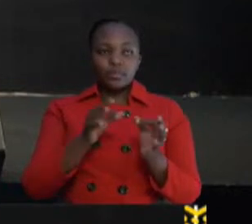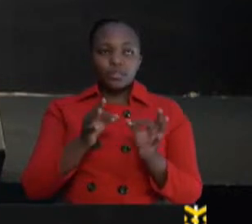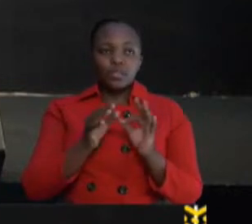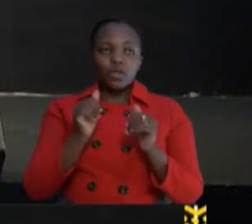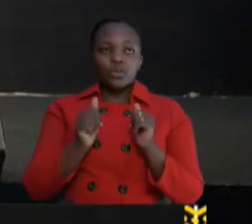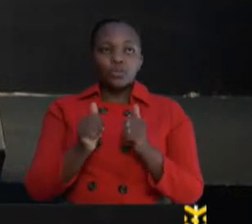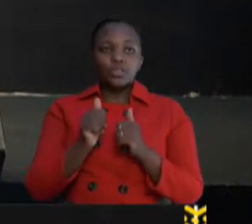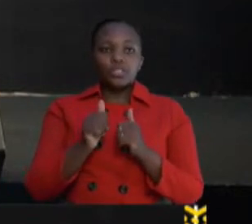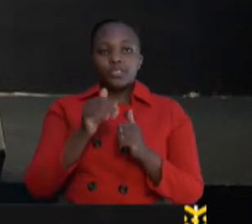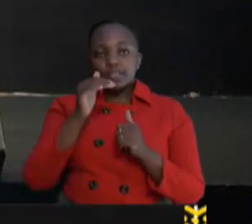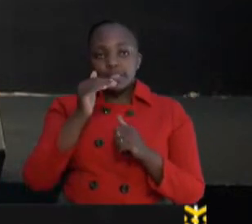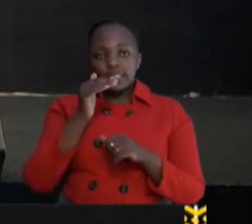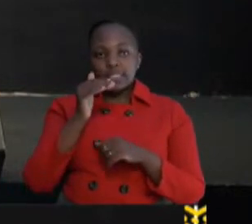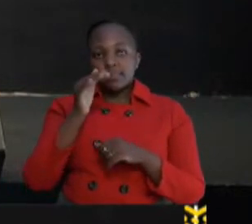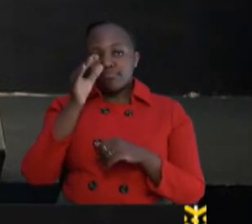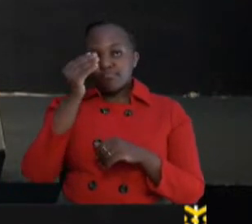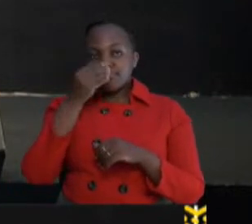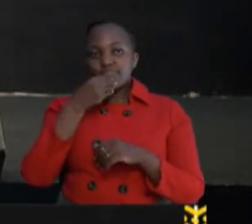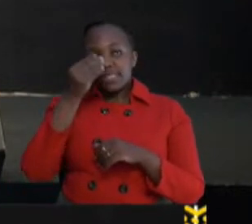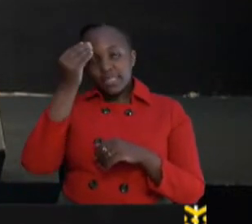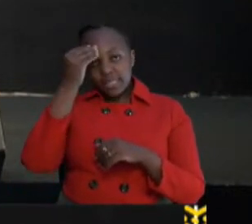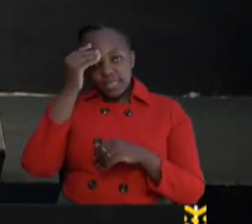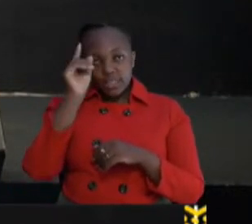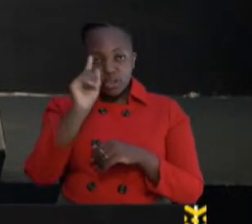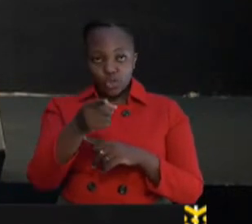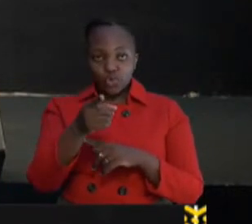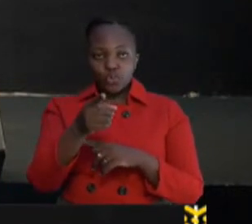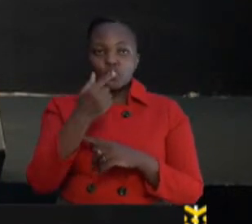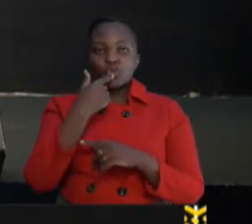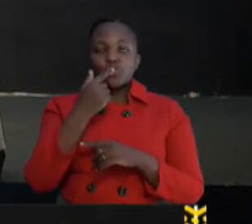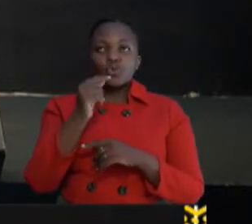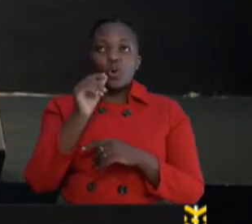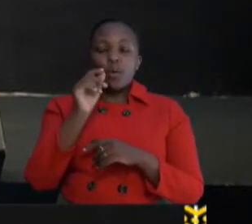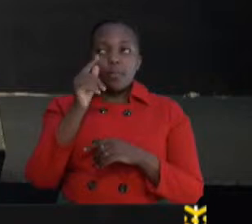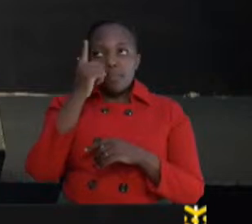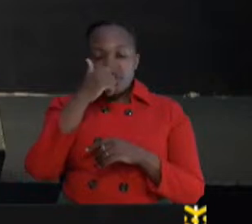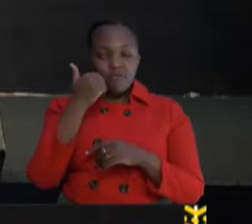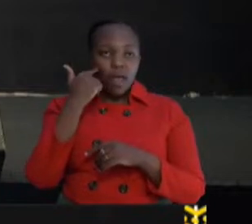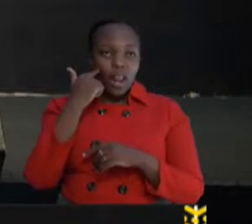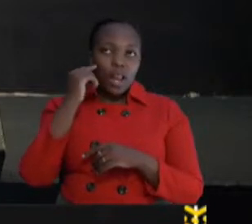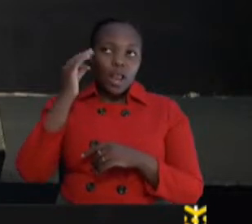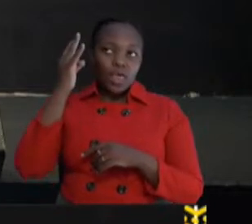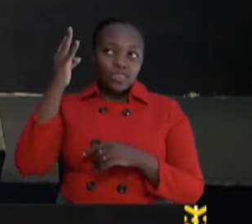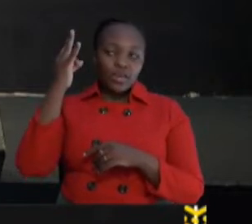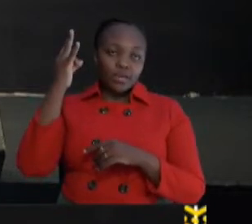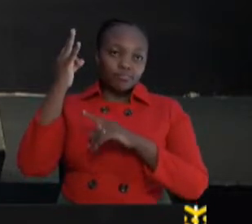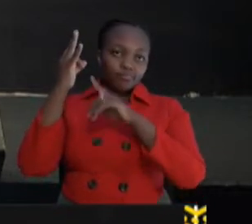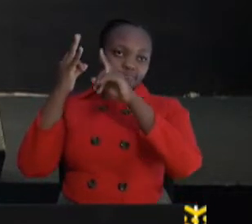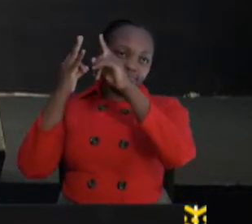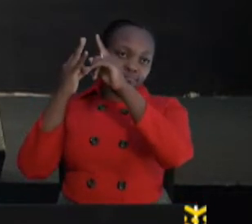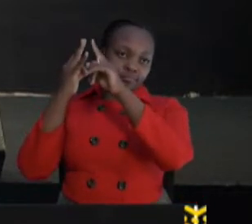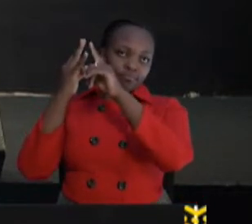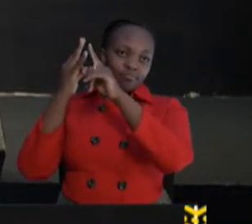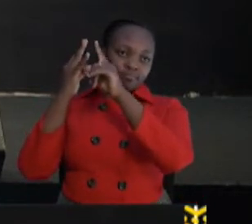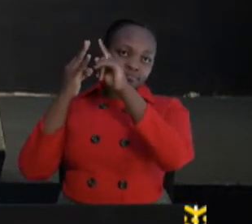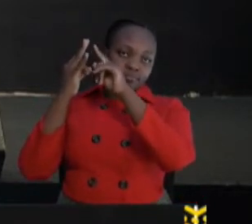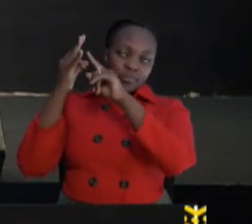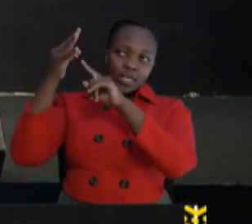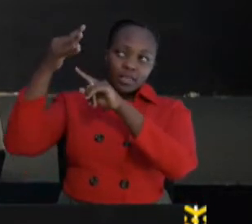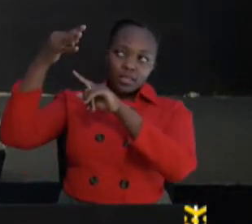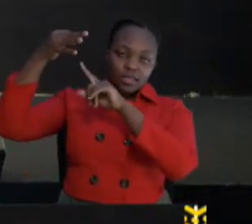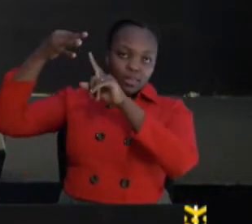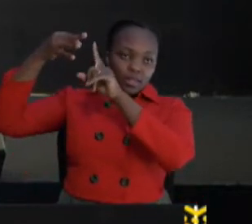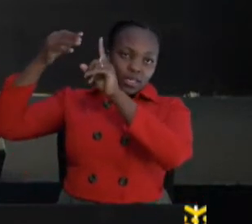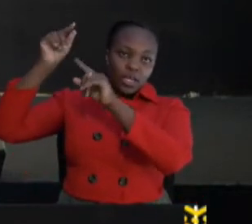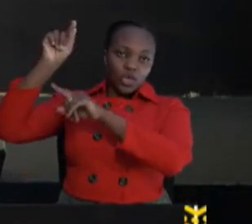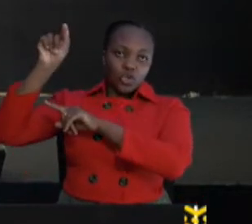impersonating you, right? So you go to their profile, the 3 dots at the top there, click there, share it, report the account, right? But